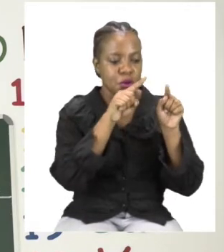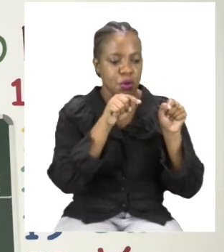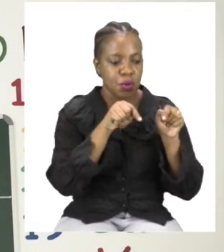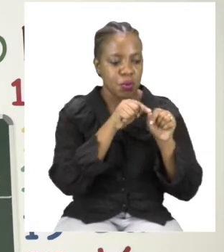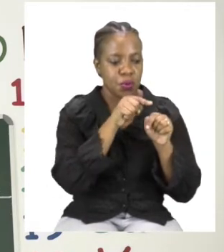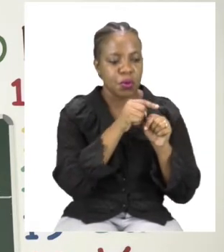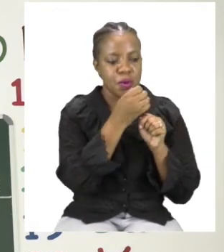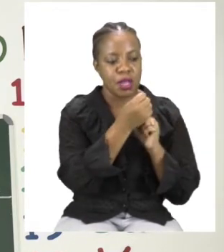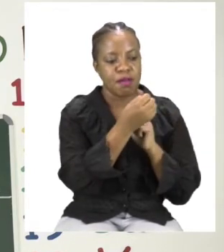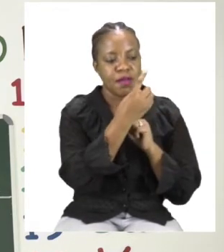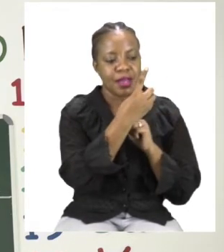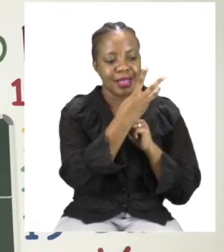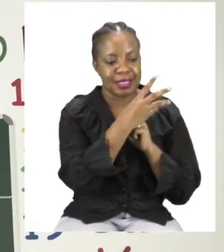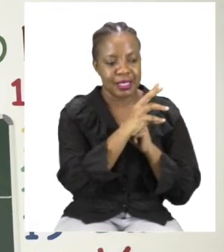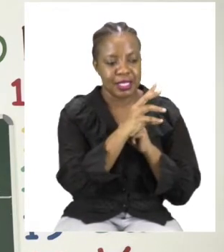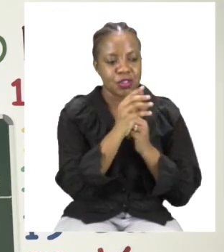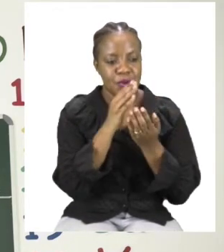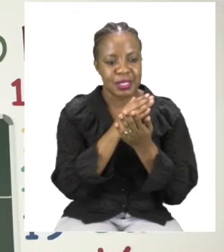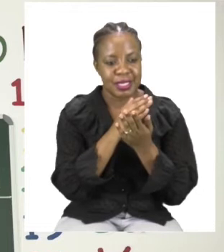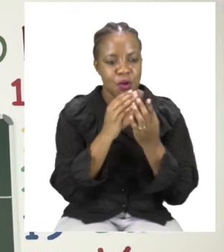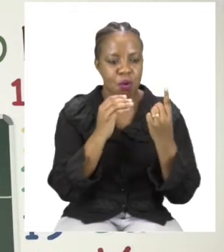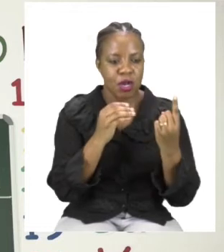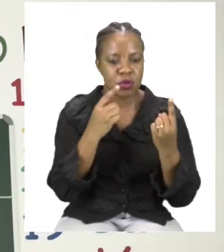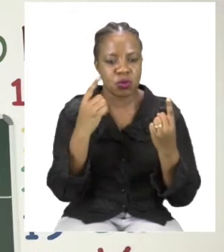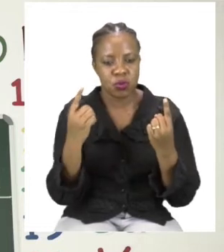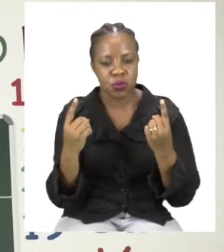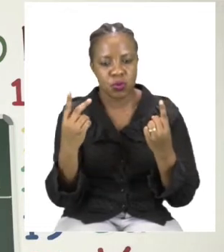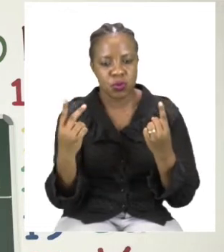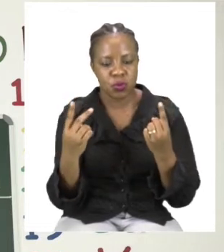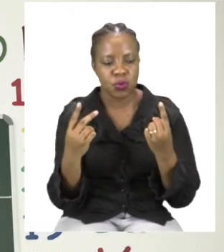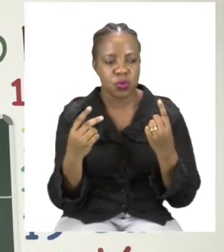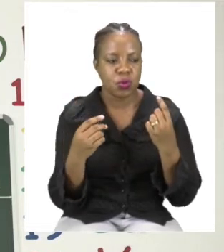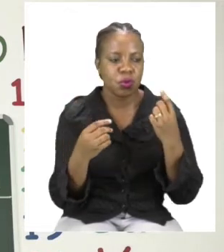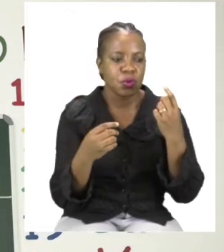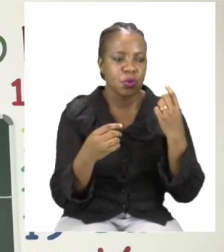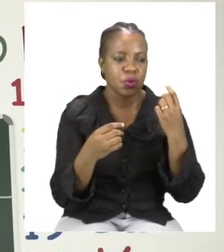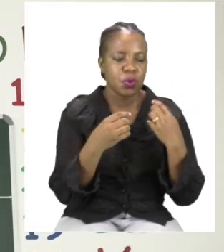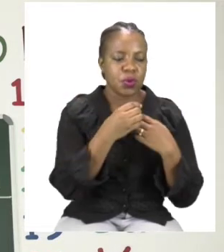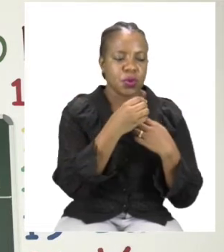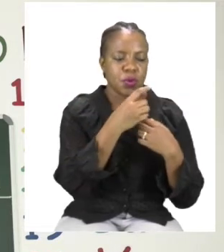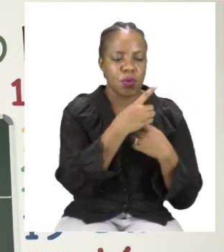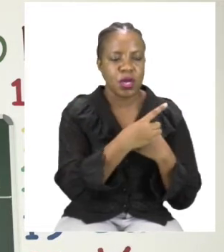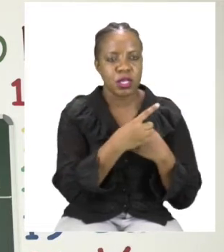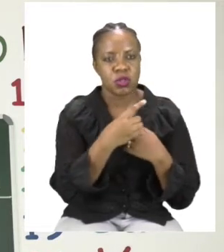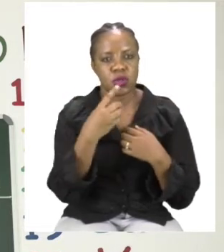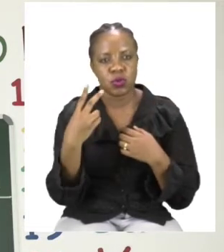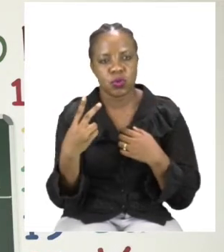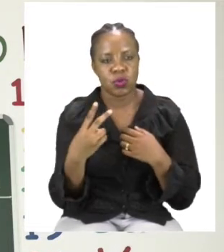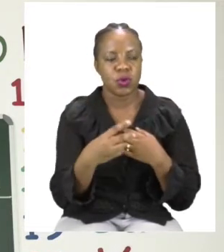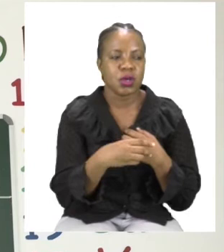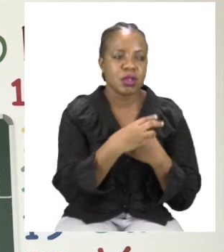trick here, my dear children, is to make sure that we get the same answers for each box. We're going